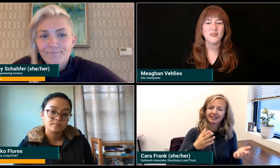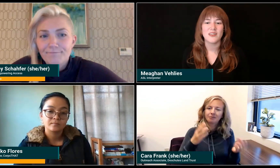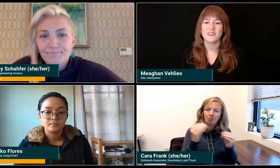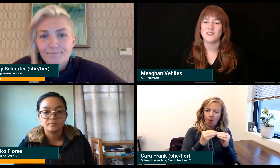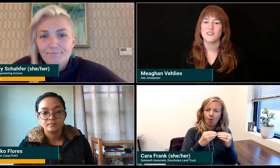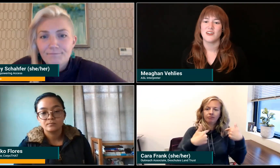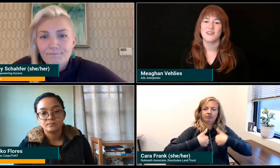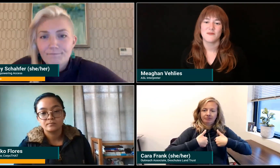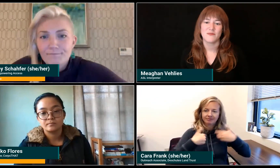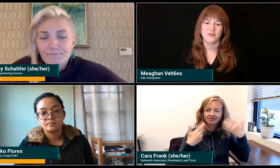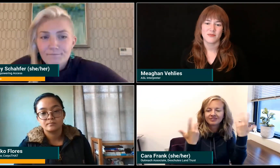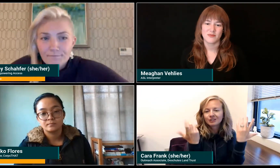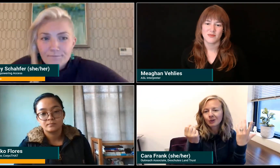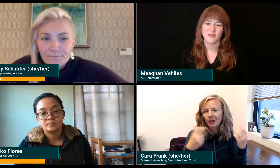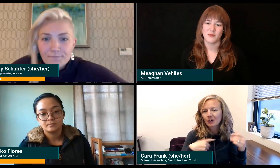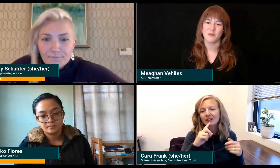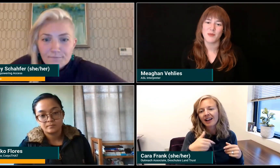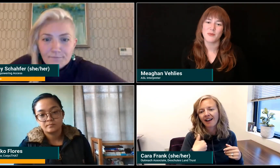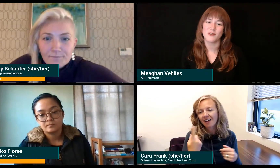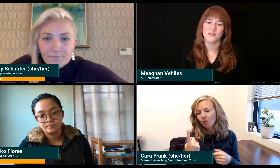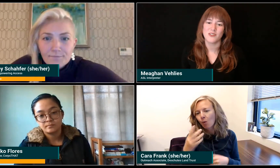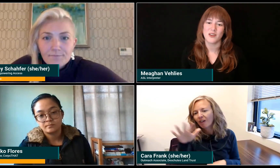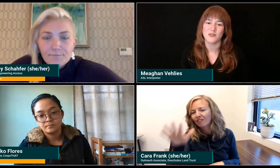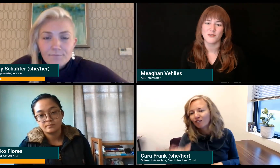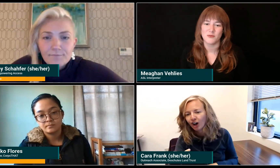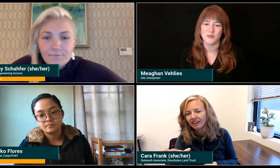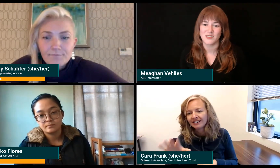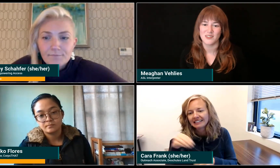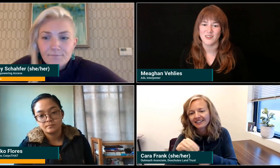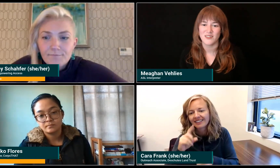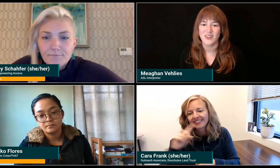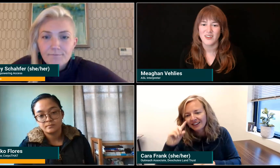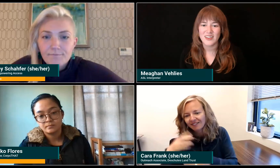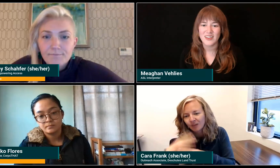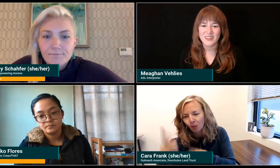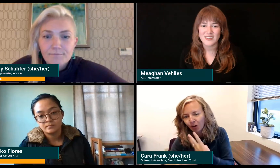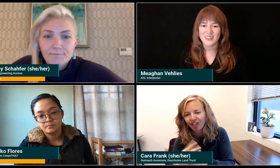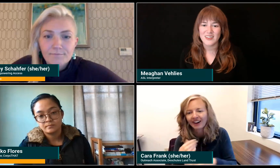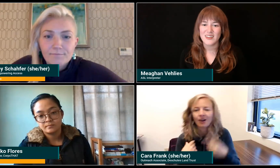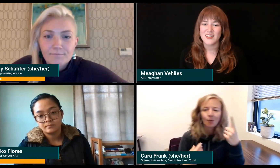That shouldn't be necessary. My personal time is for me.